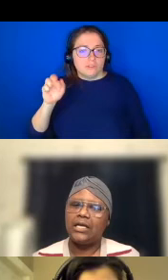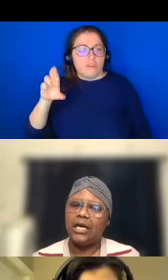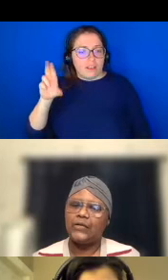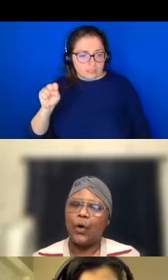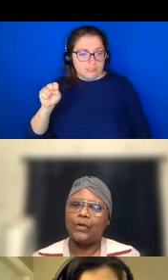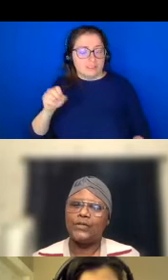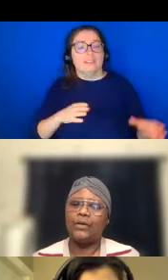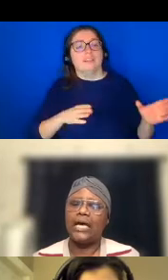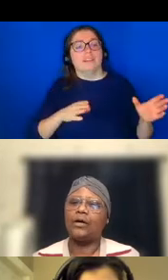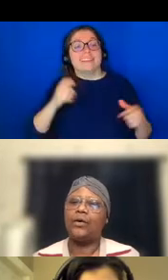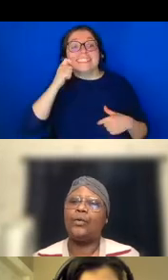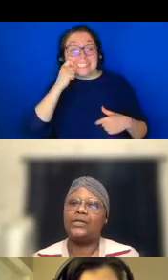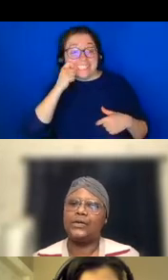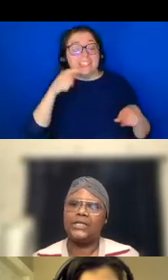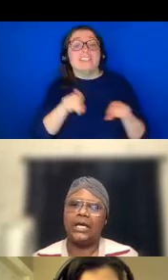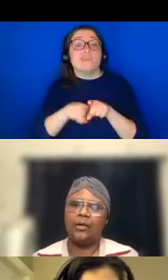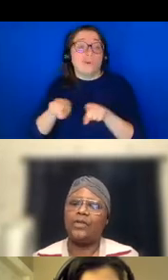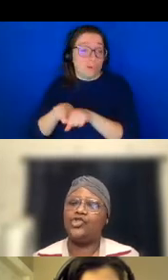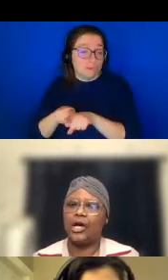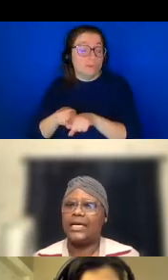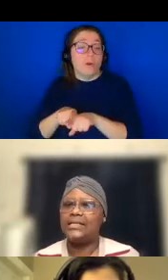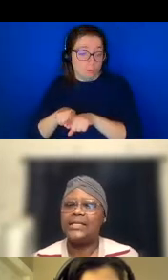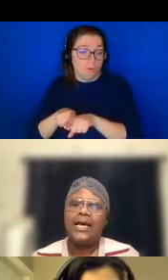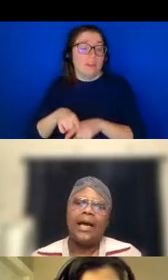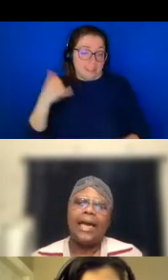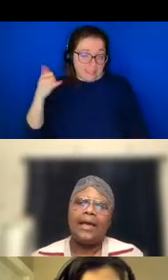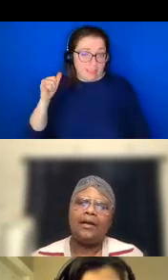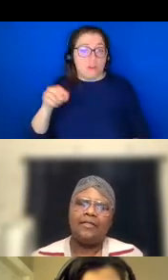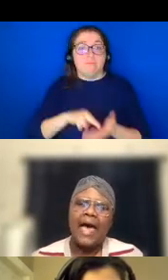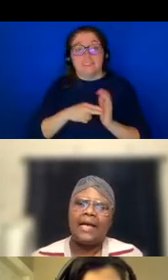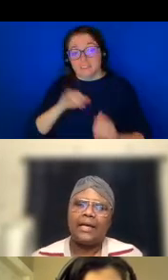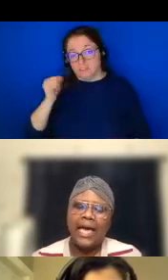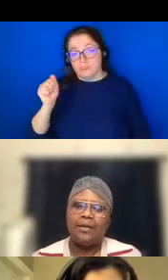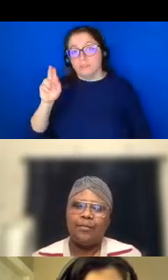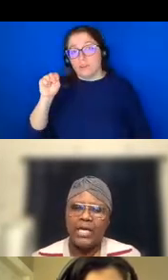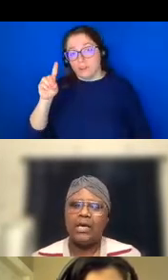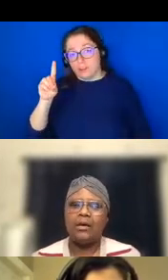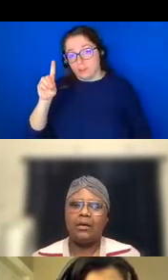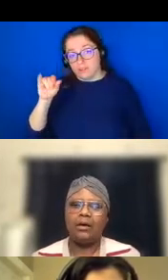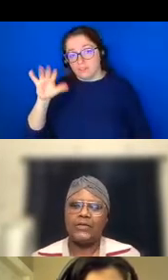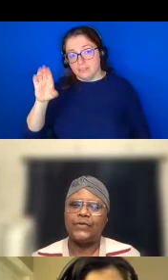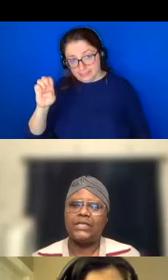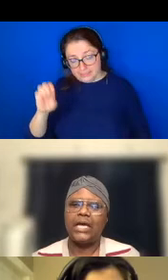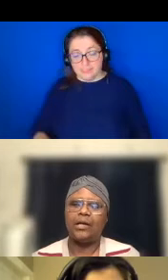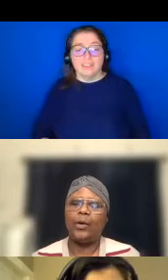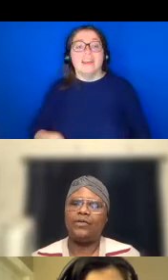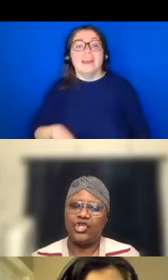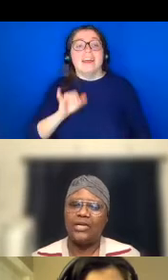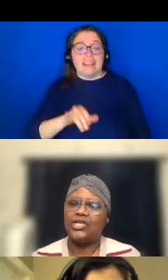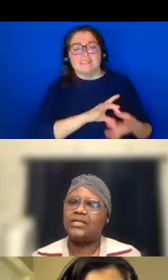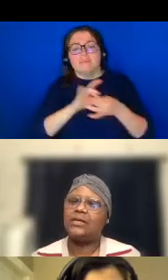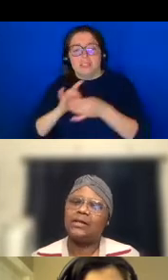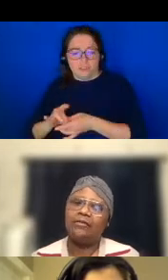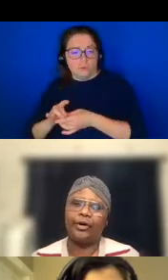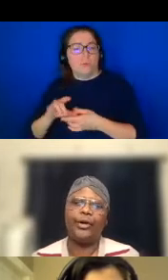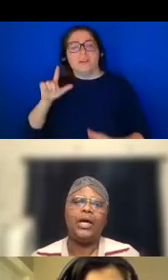skin is also yellow, associated with jaundice, and that can be associated with changes